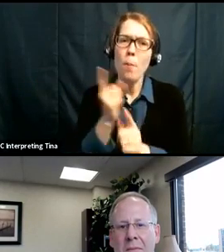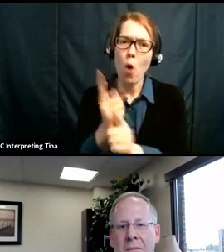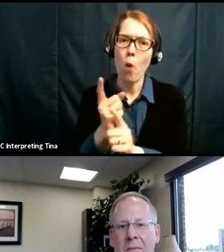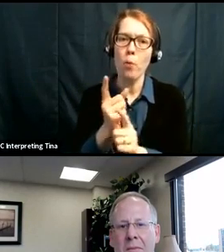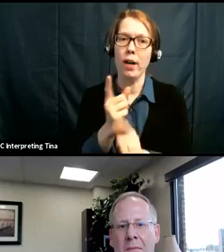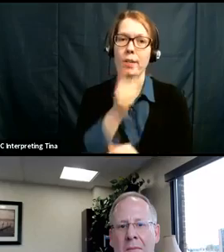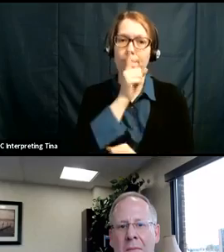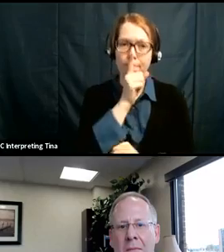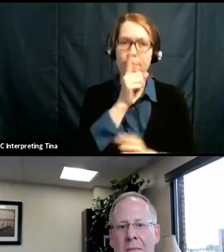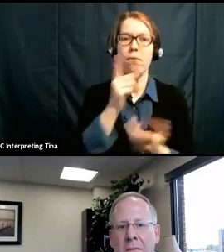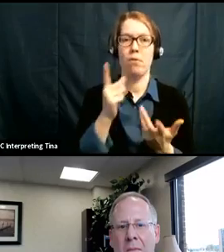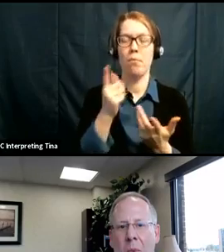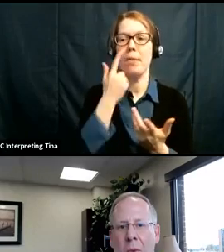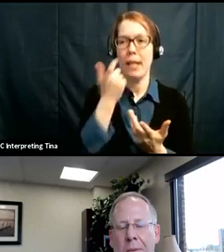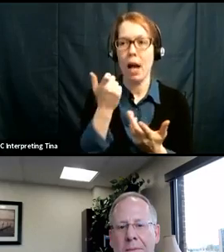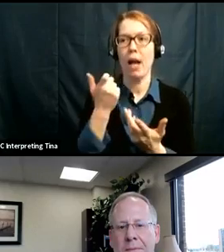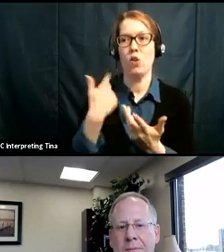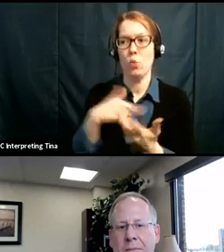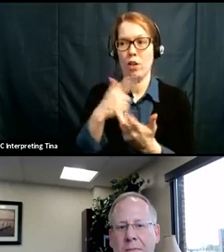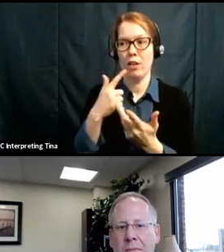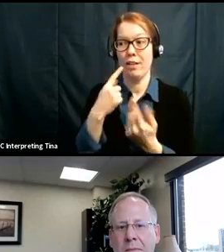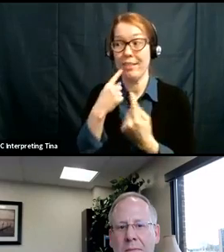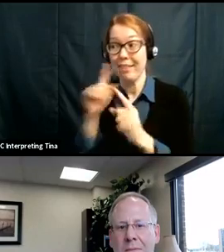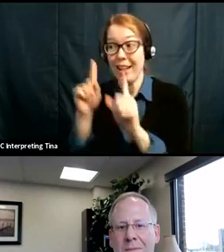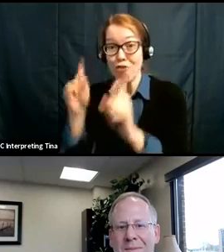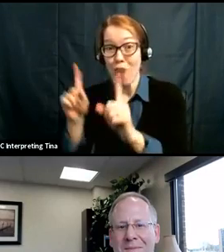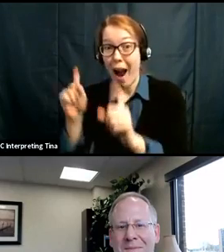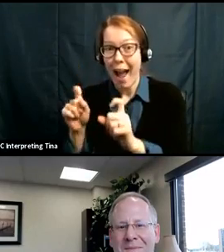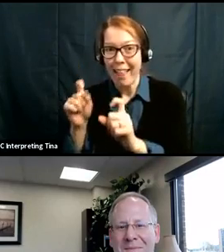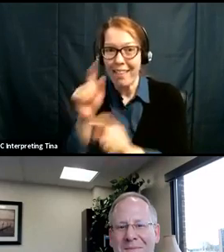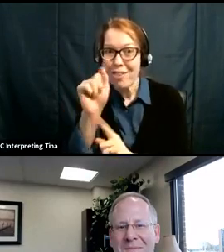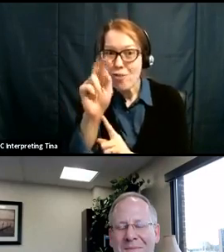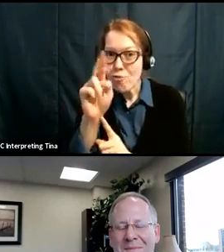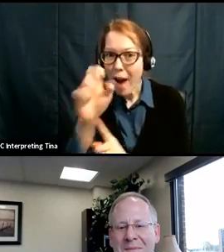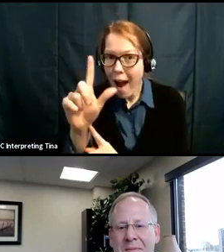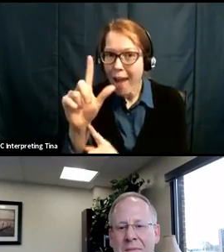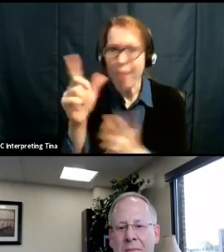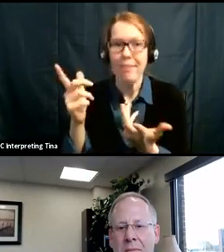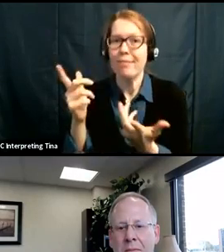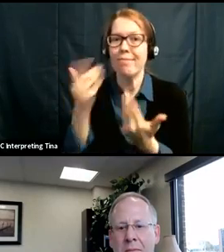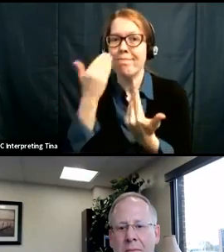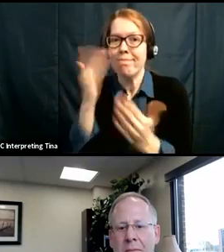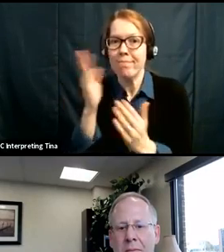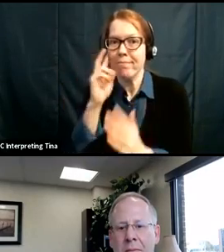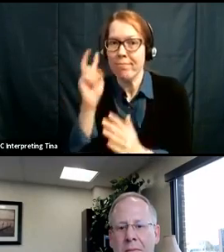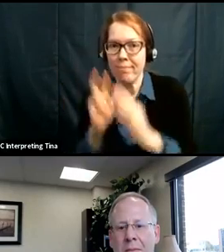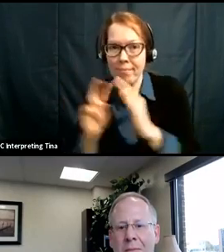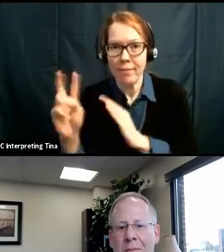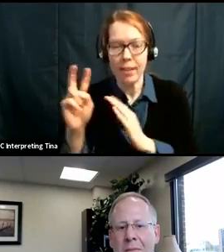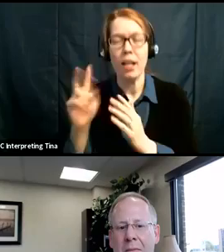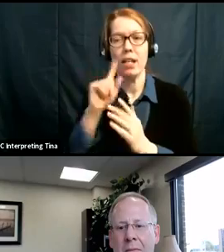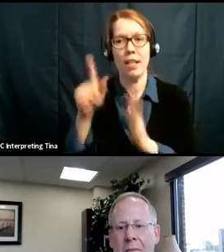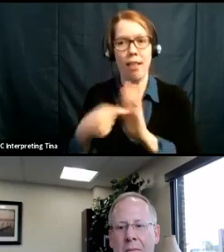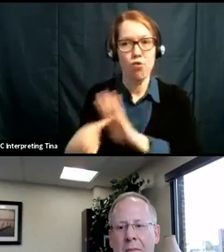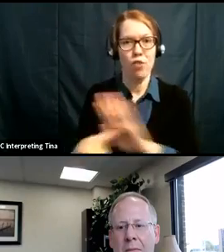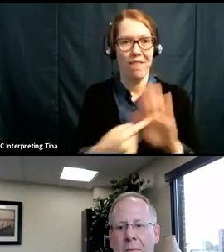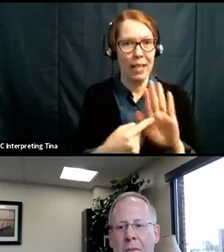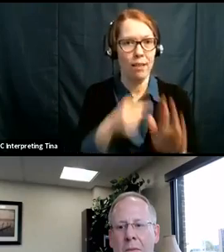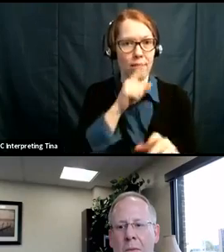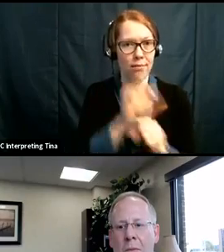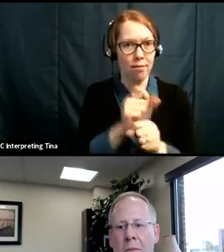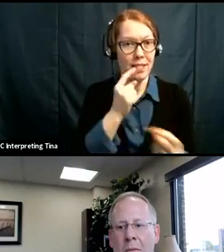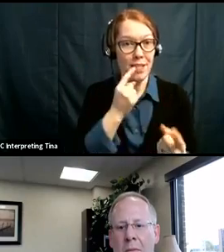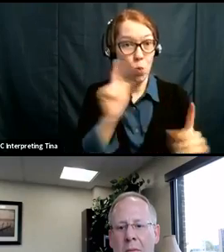these vaccination trials are effective. We're only going to know that when the data becomes unblinded. And so we're working